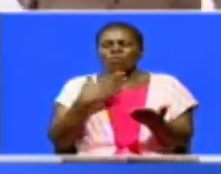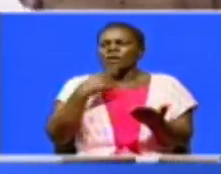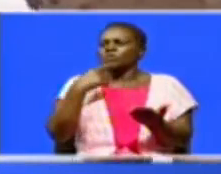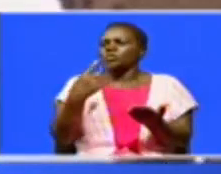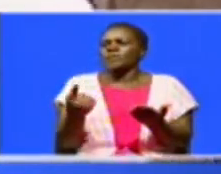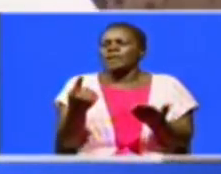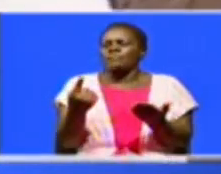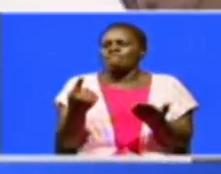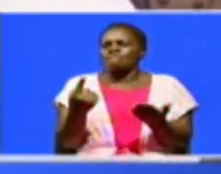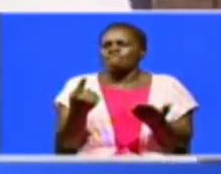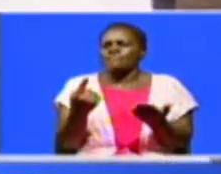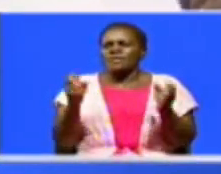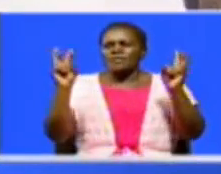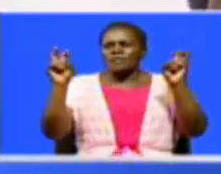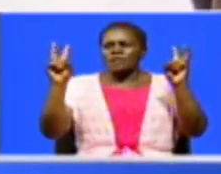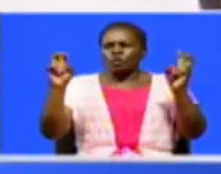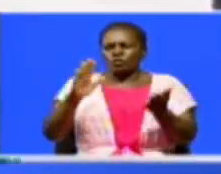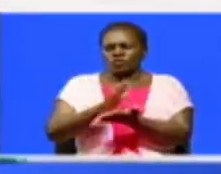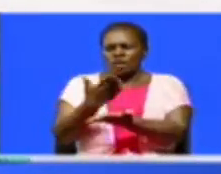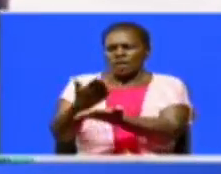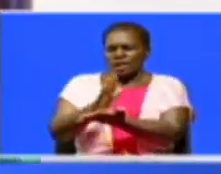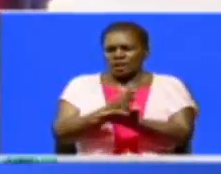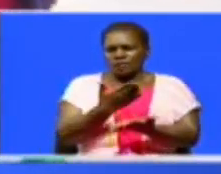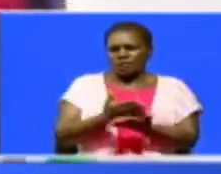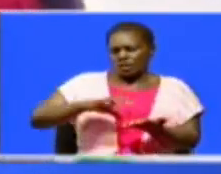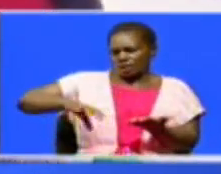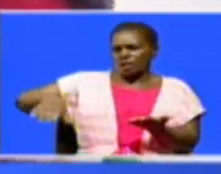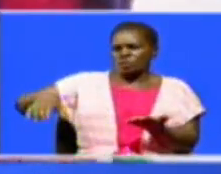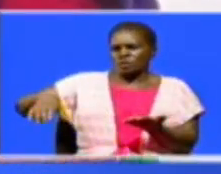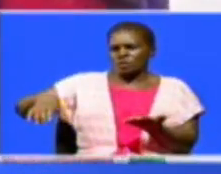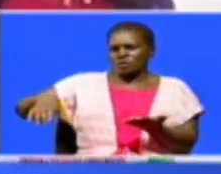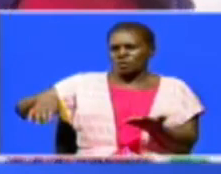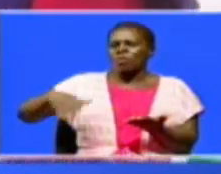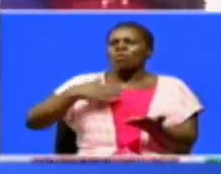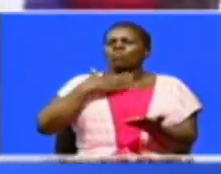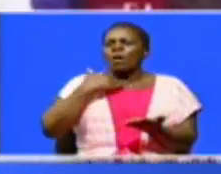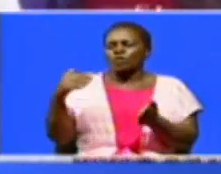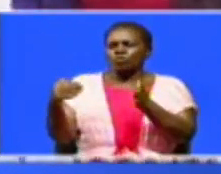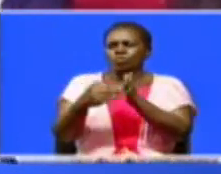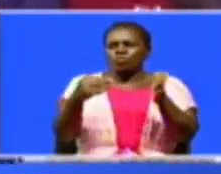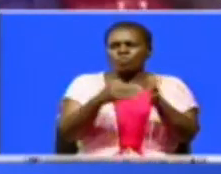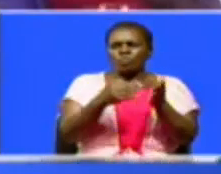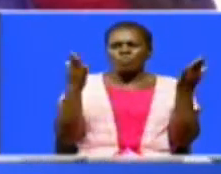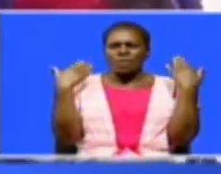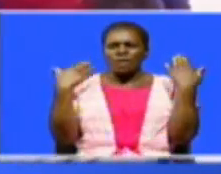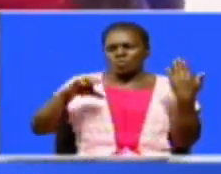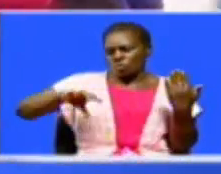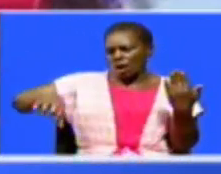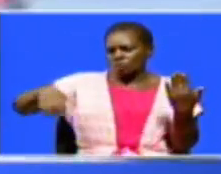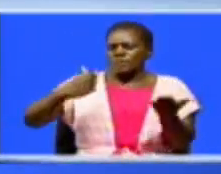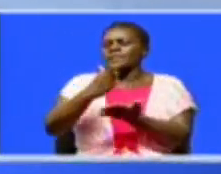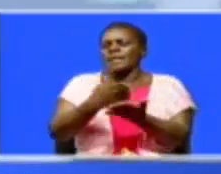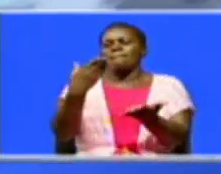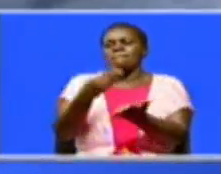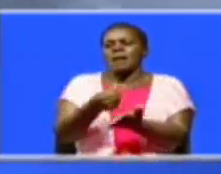us that the issue of the division of revenue in the counties is what they want now to deny Meru County a bit of their, or